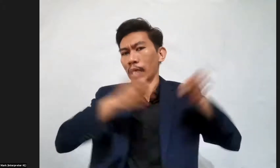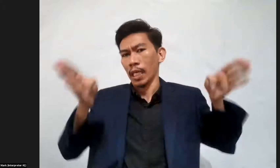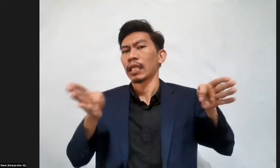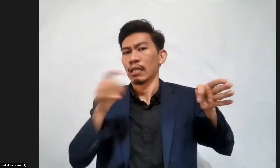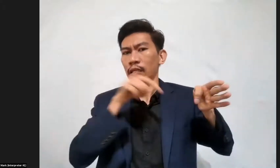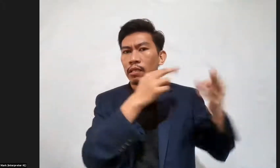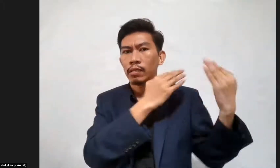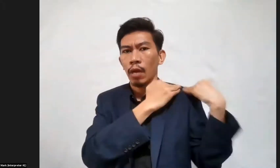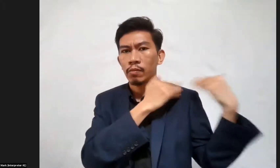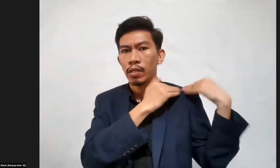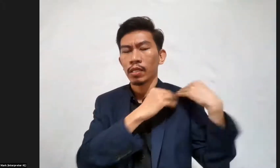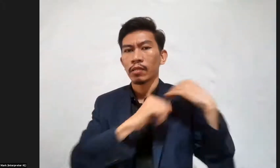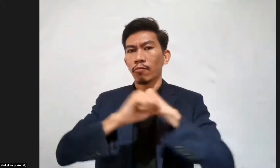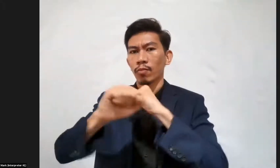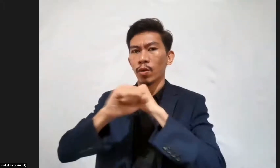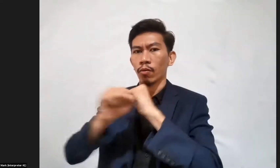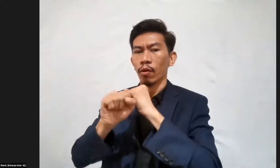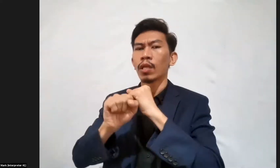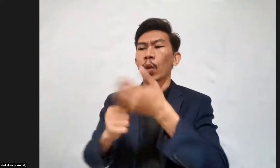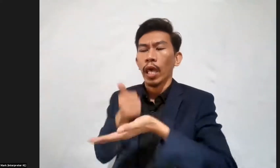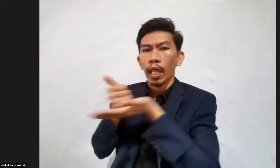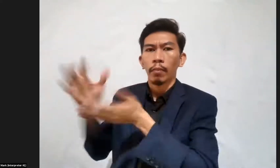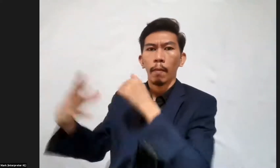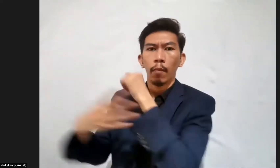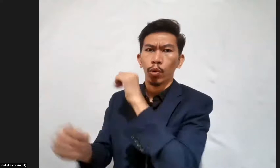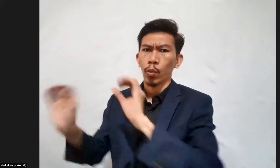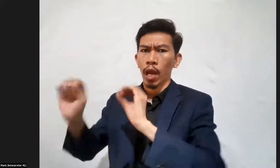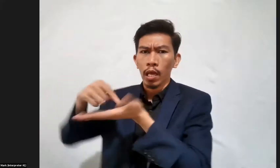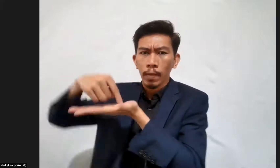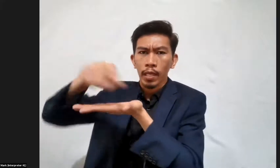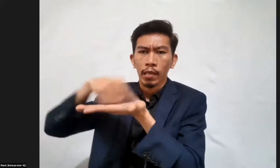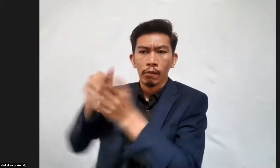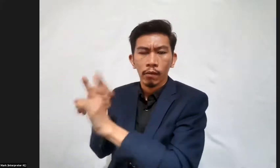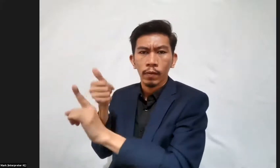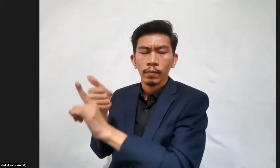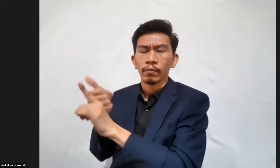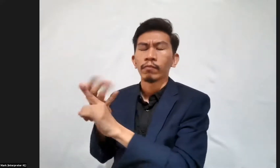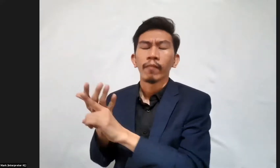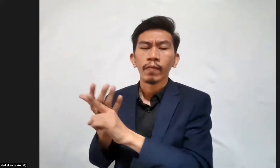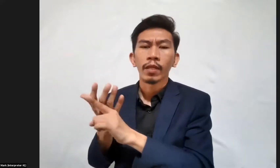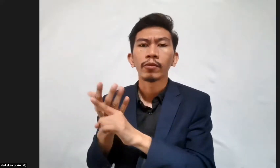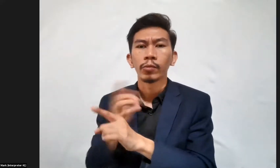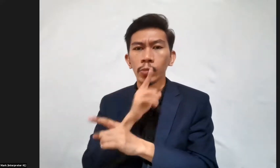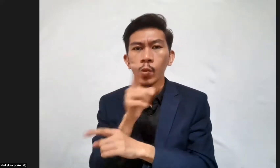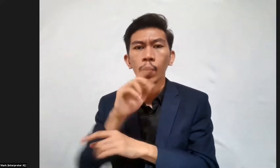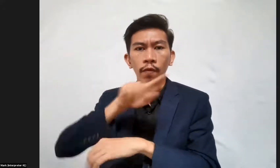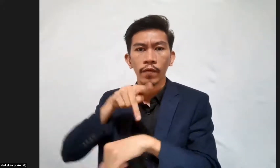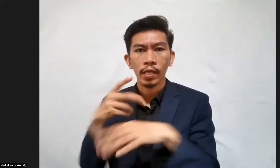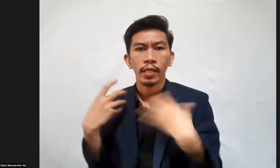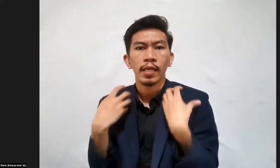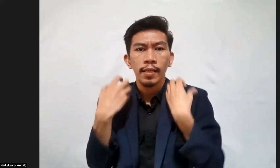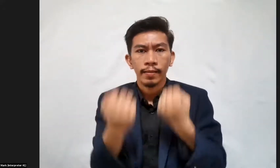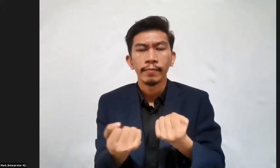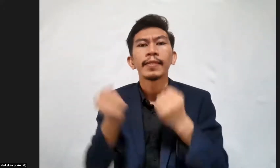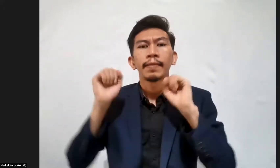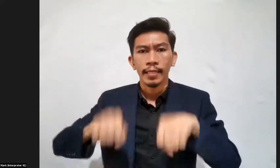advocacy of no out-of-pocket for poor patients. Because strategically, PhilHealth can